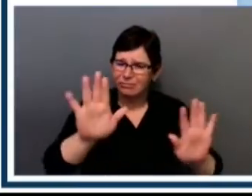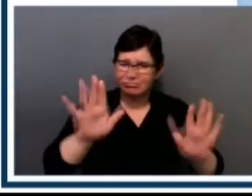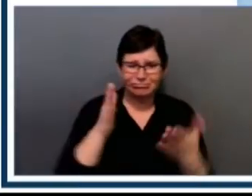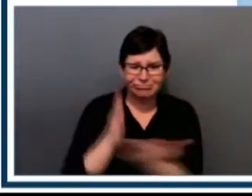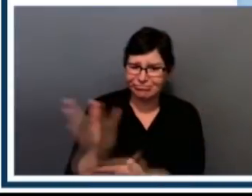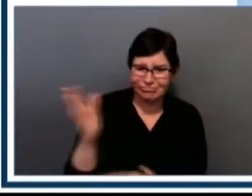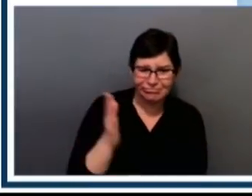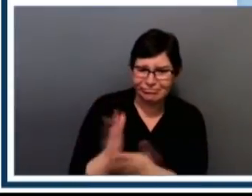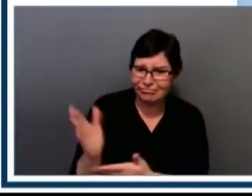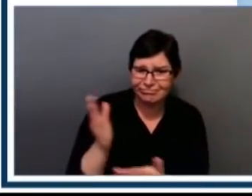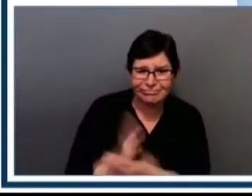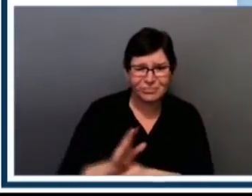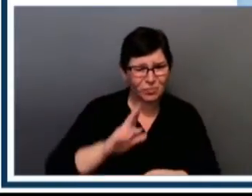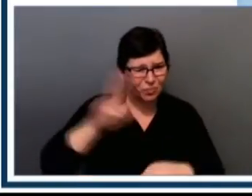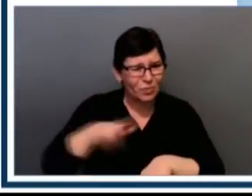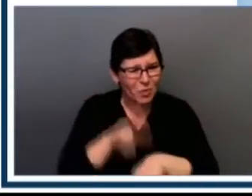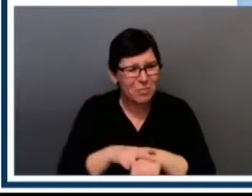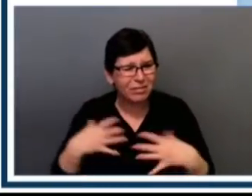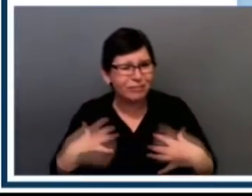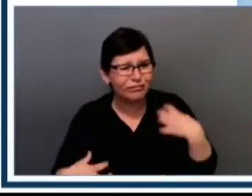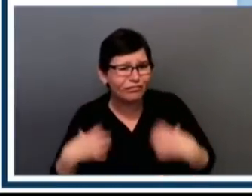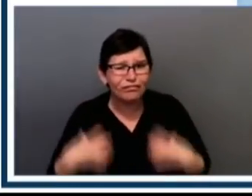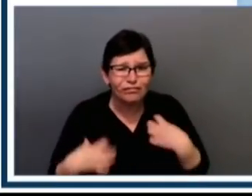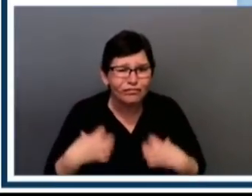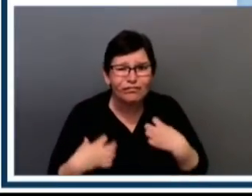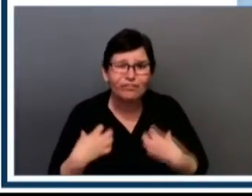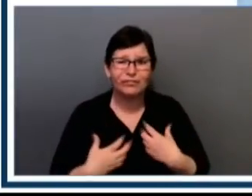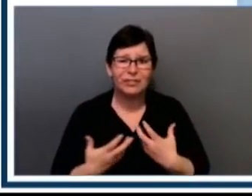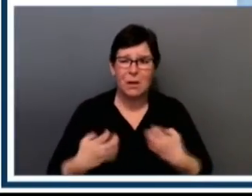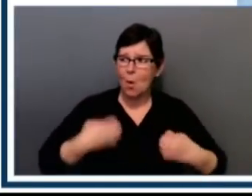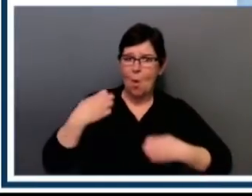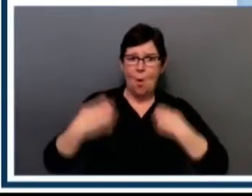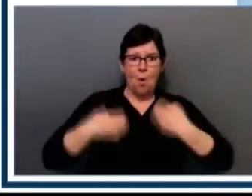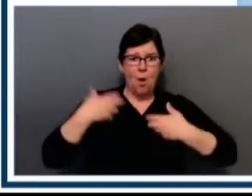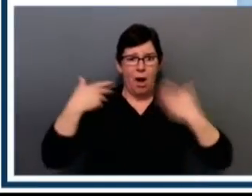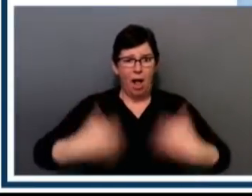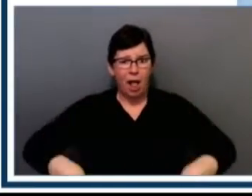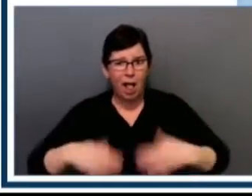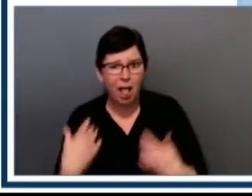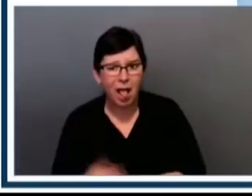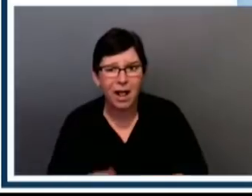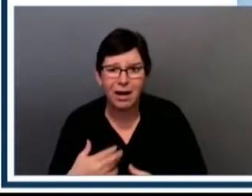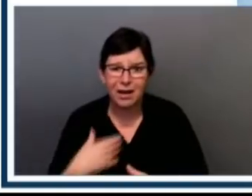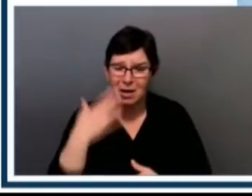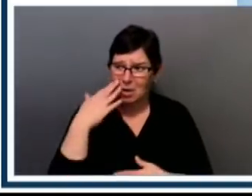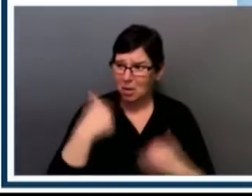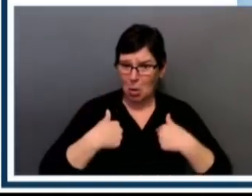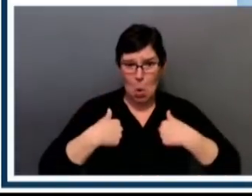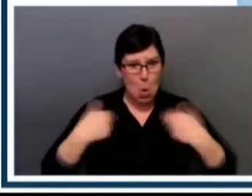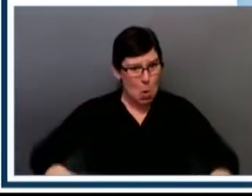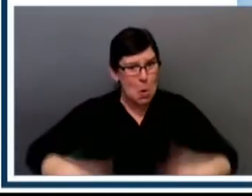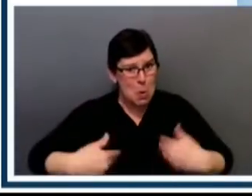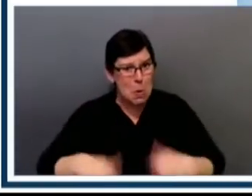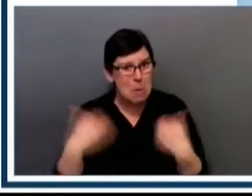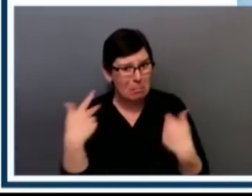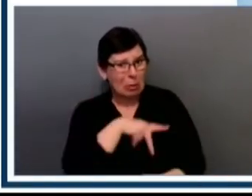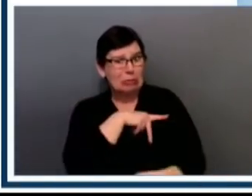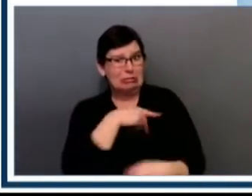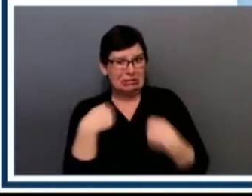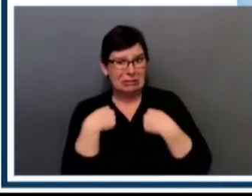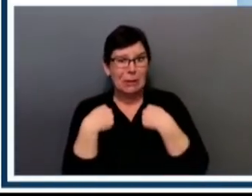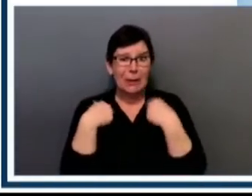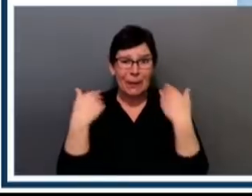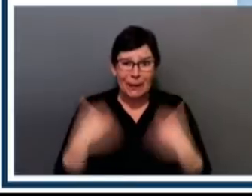trust. That the team at Public Health has navigated us through this